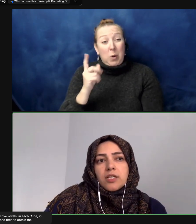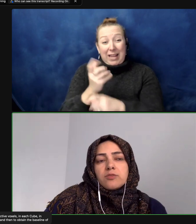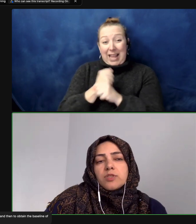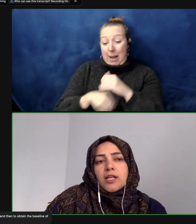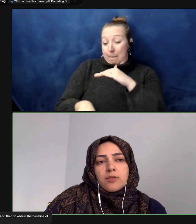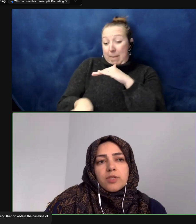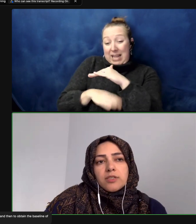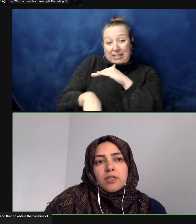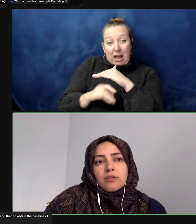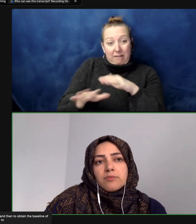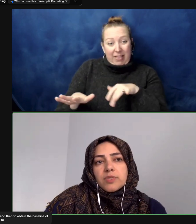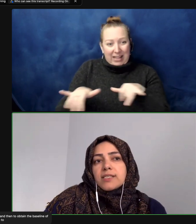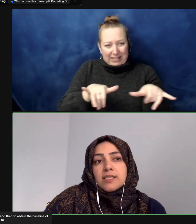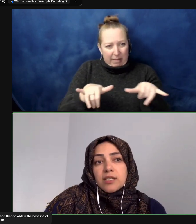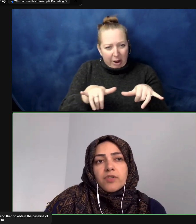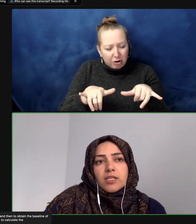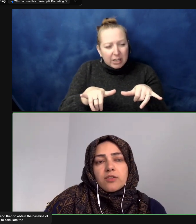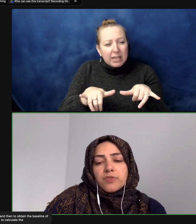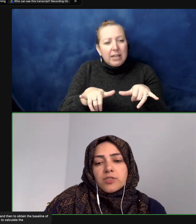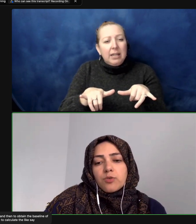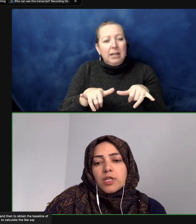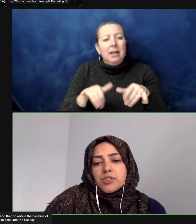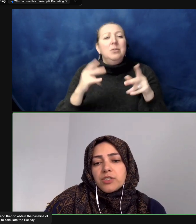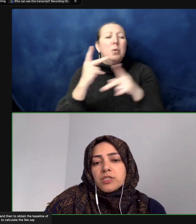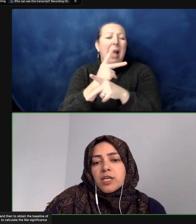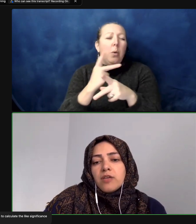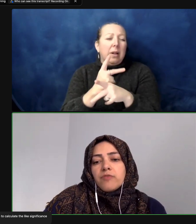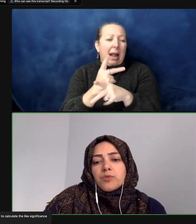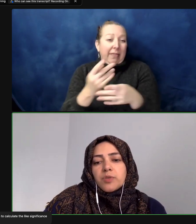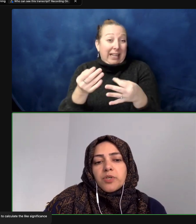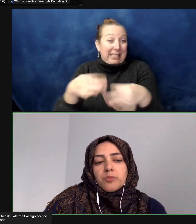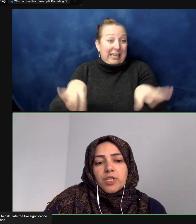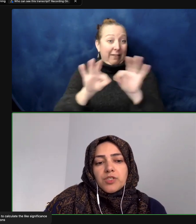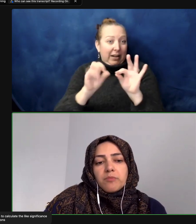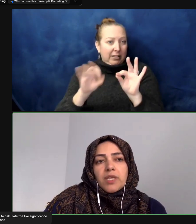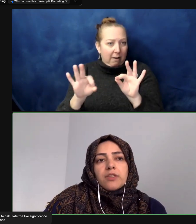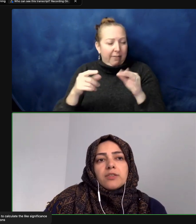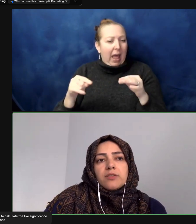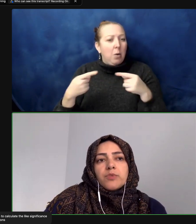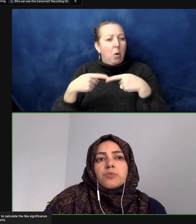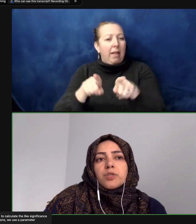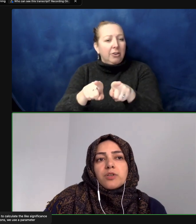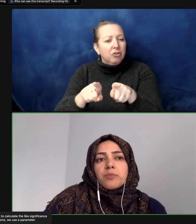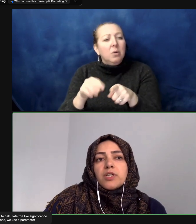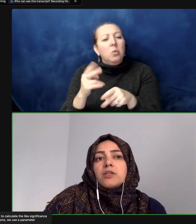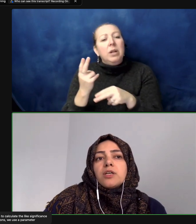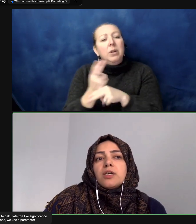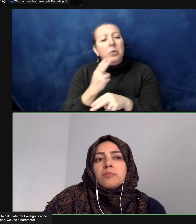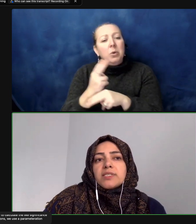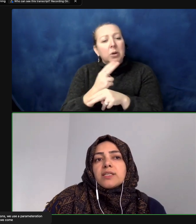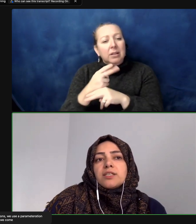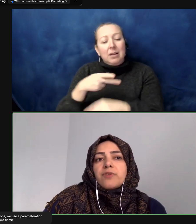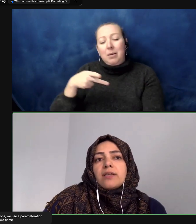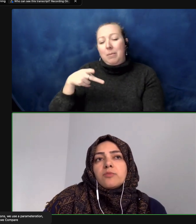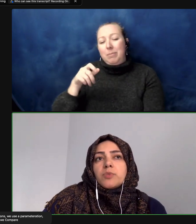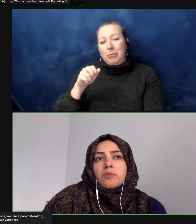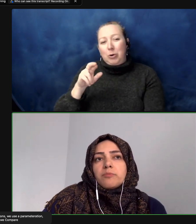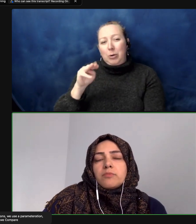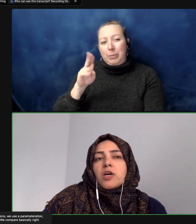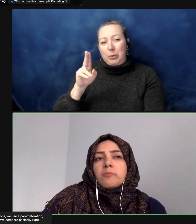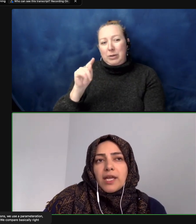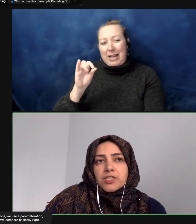similarity, to calculate the significance of these correlations, we use a permutation method in which we compare basically